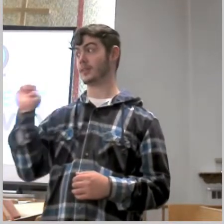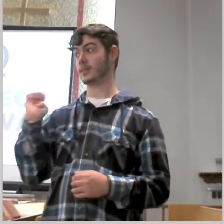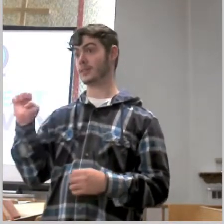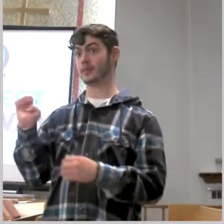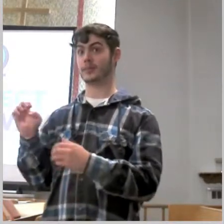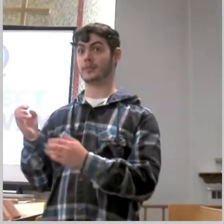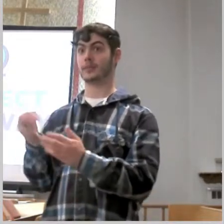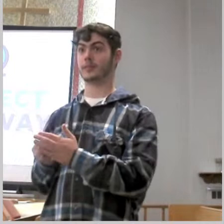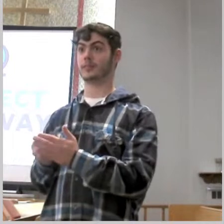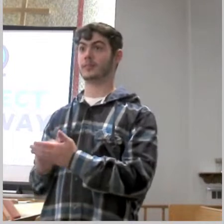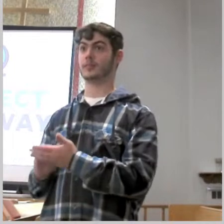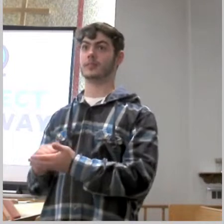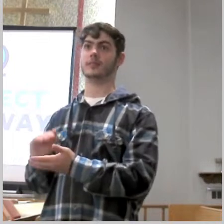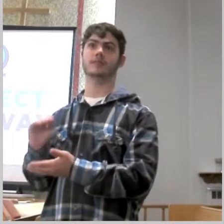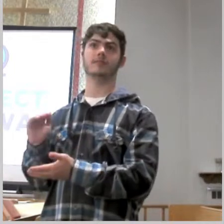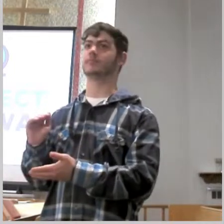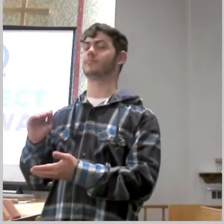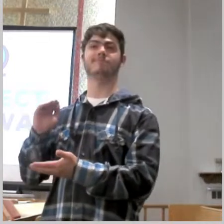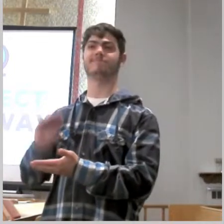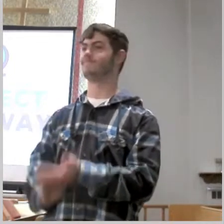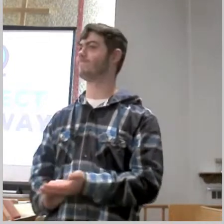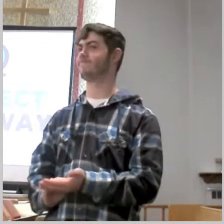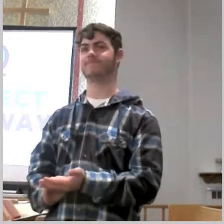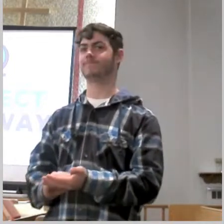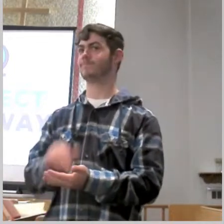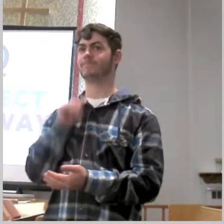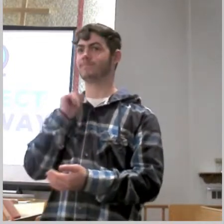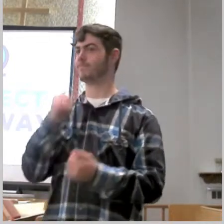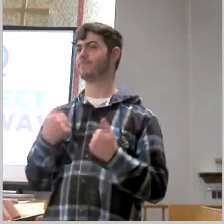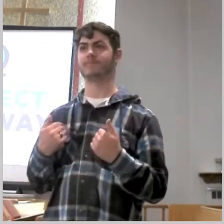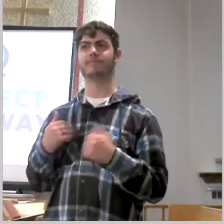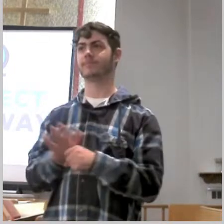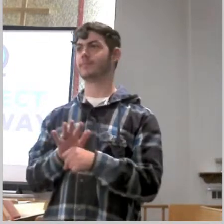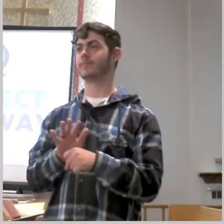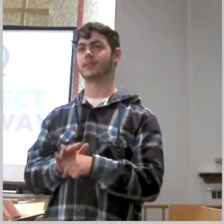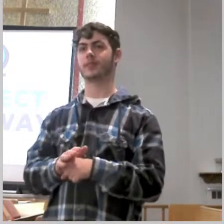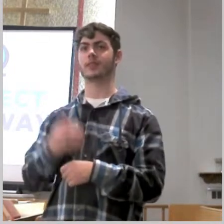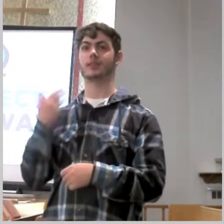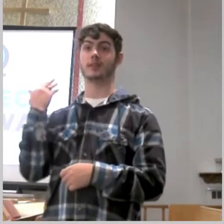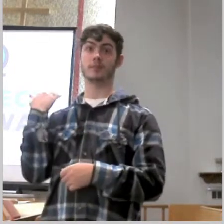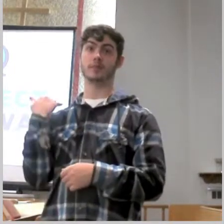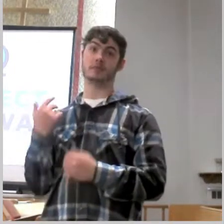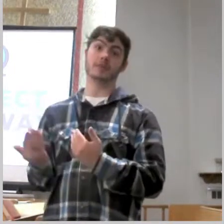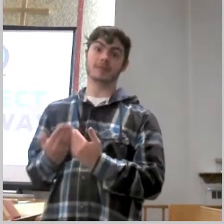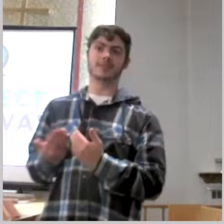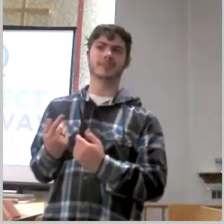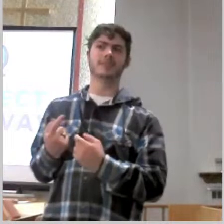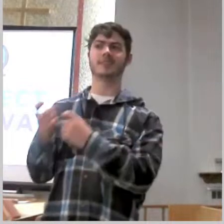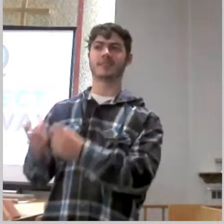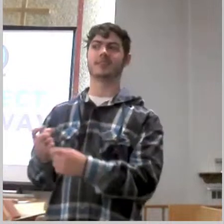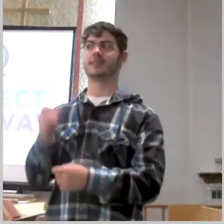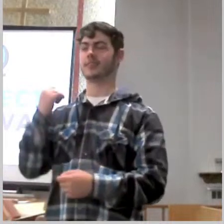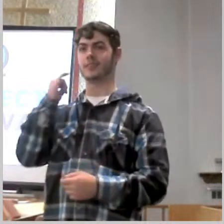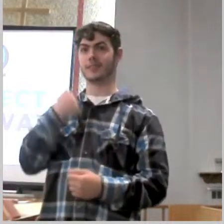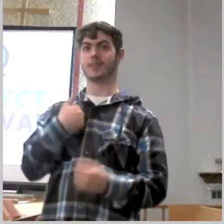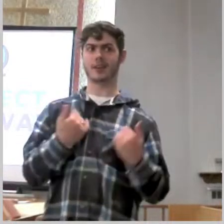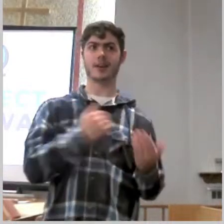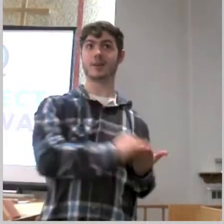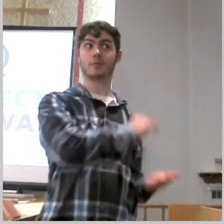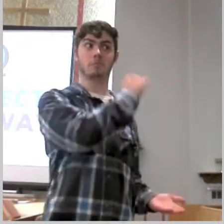been depleted. I don't have enough. It would have been easy to give, right? For me, if I had this surplus and I